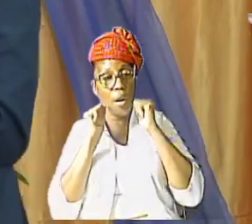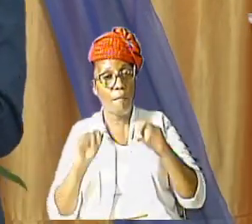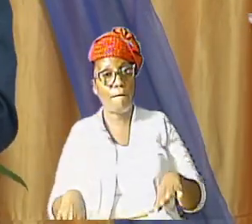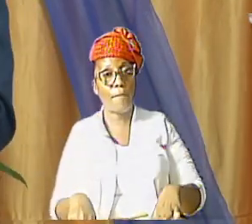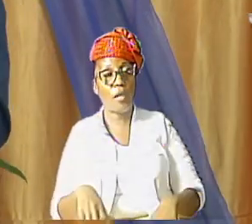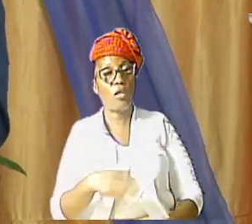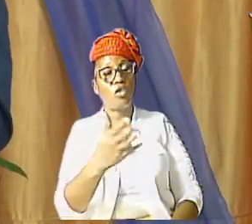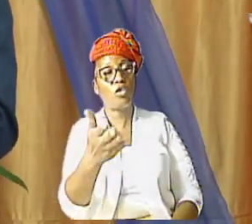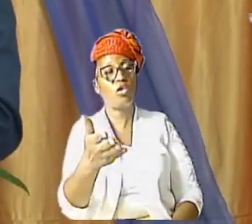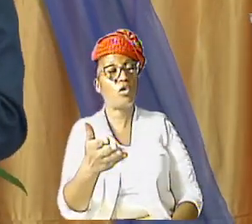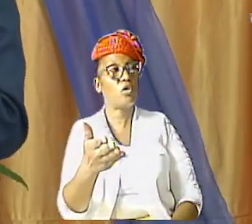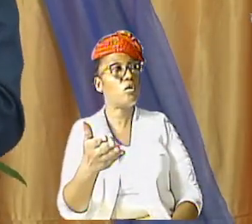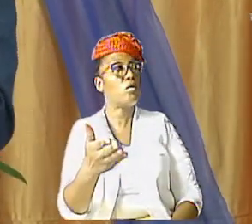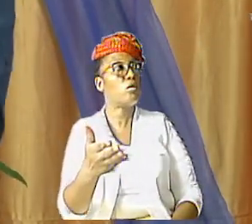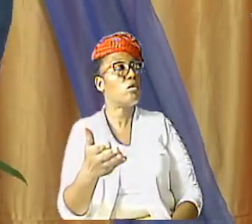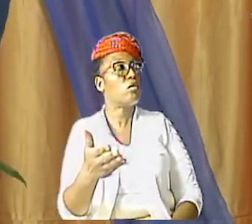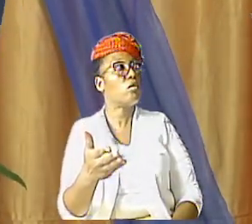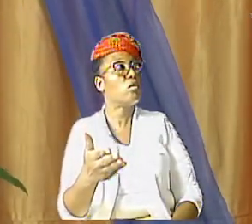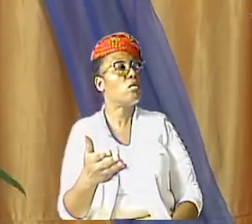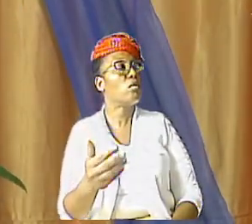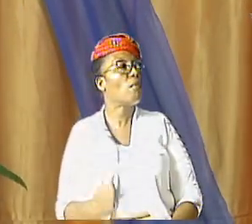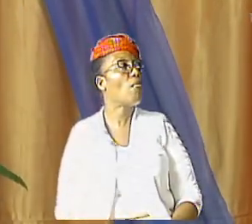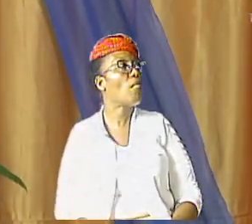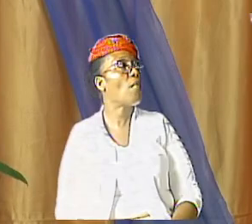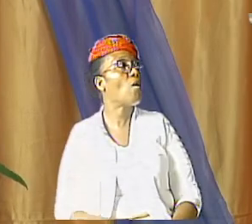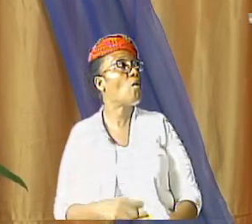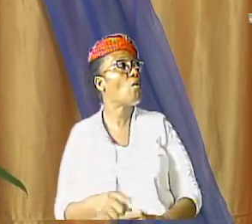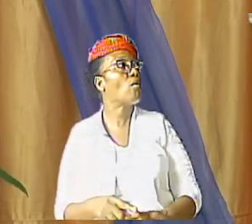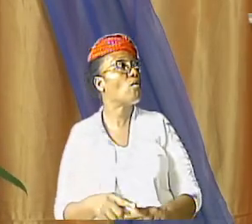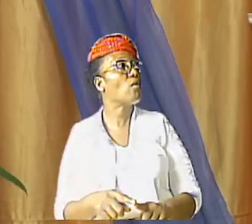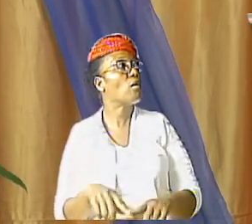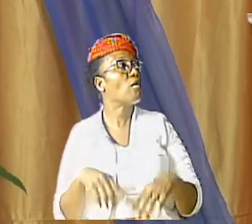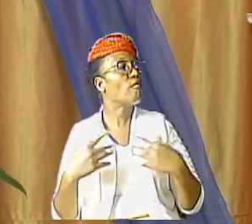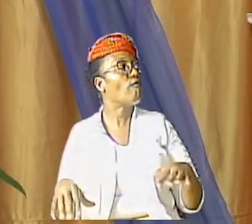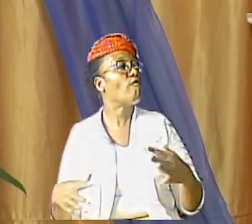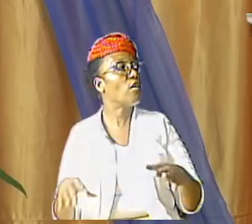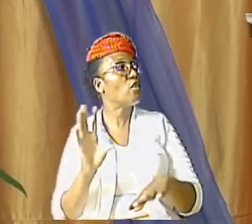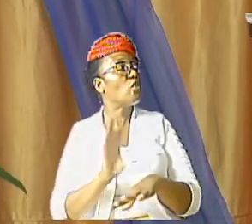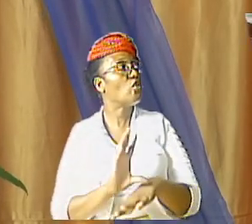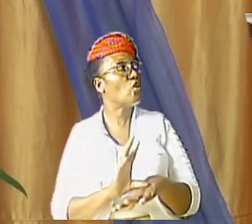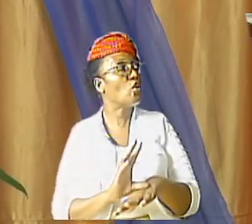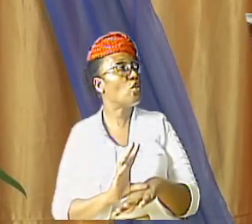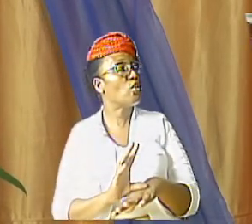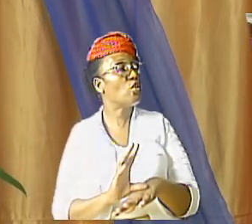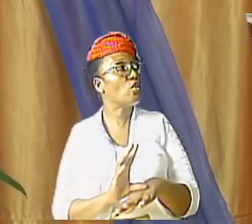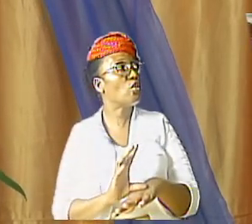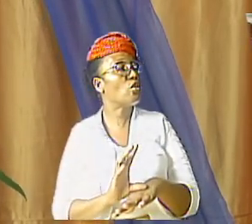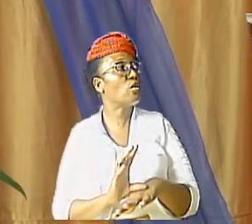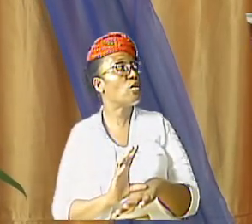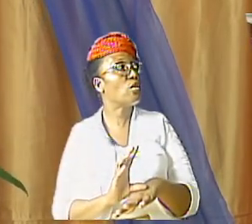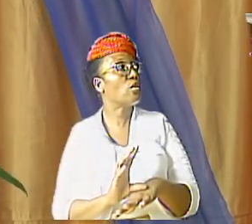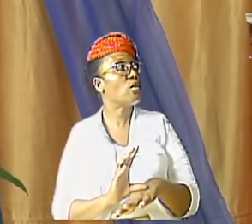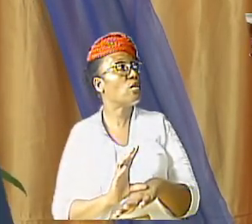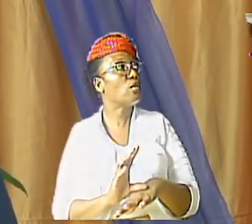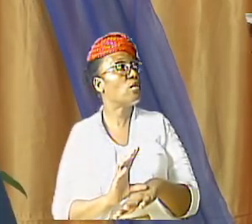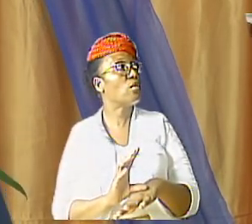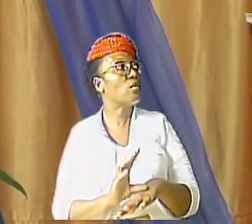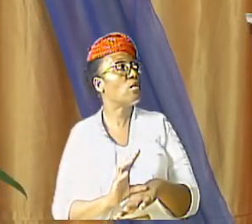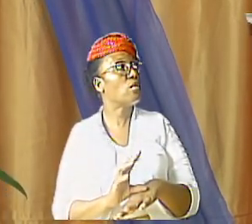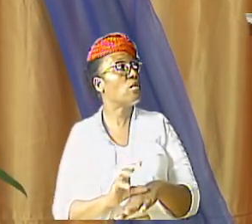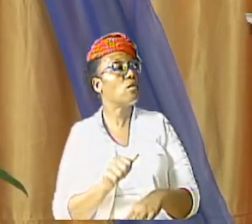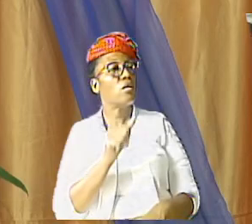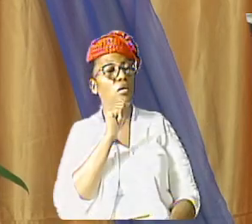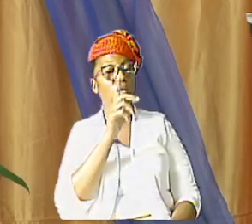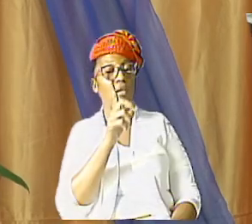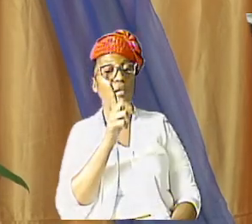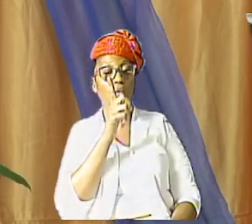Sunday morning, as we are through, well, afternoon, once we are through with church, once the service is over, ladies go and